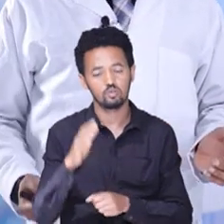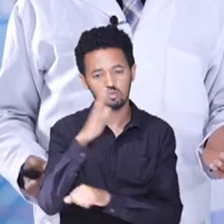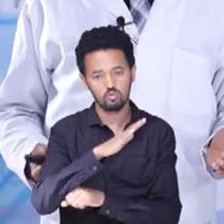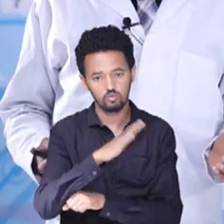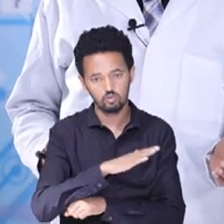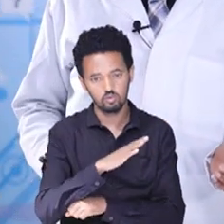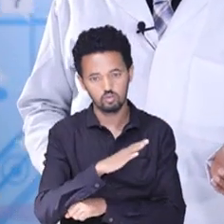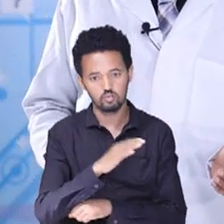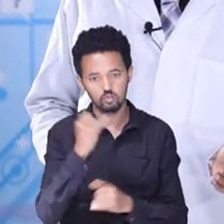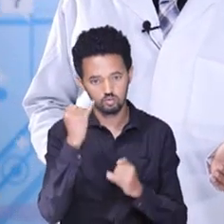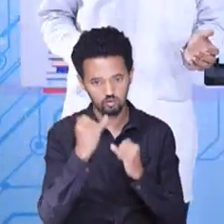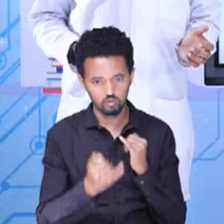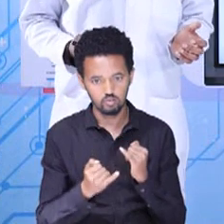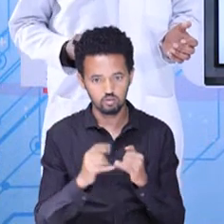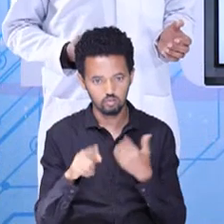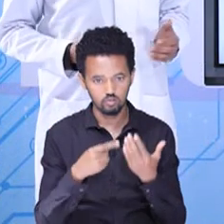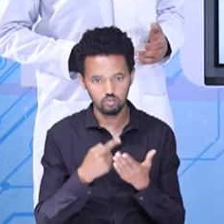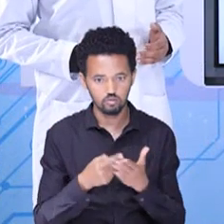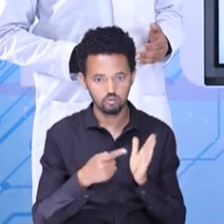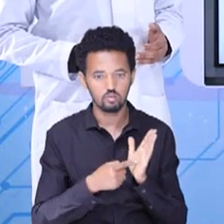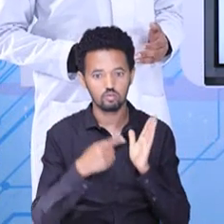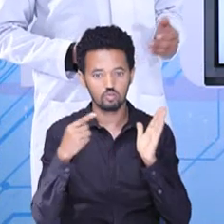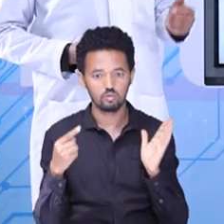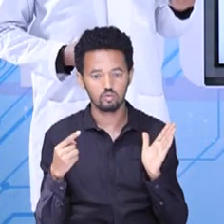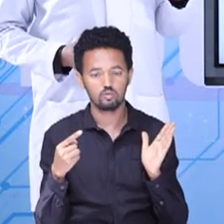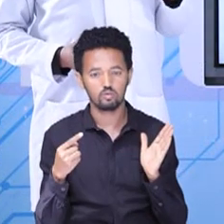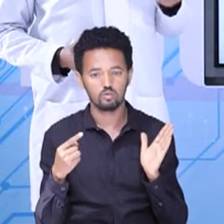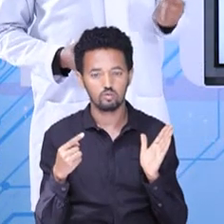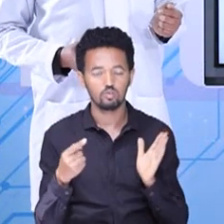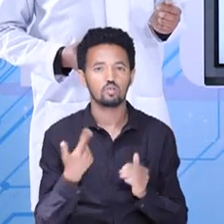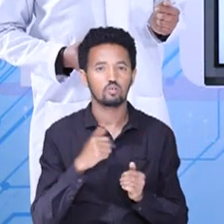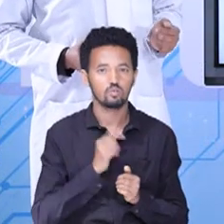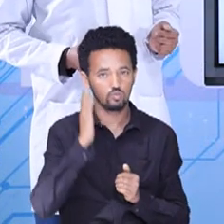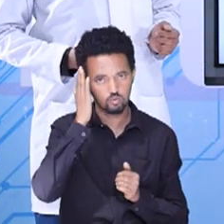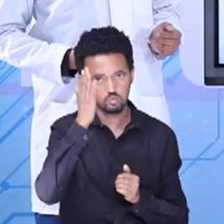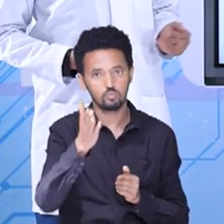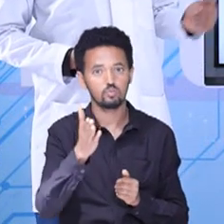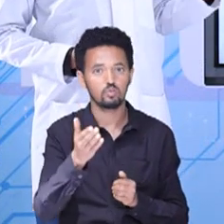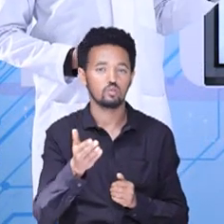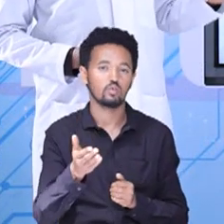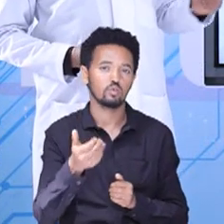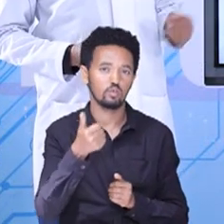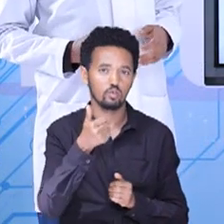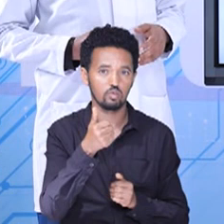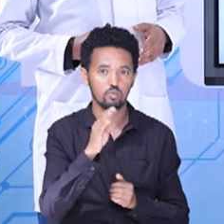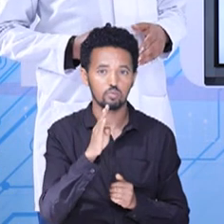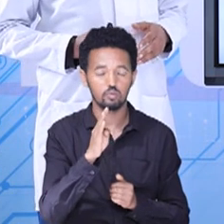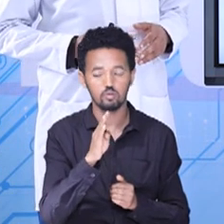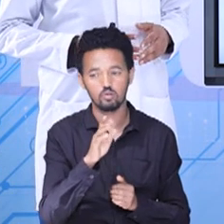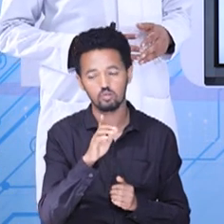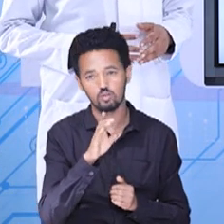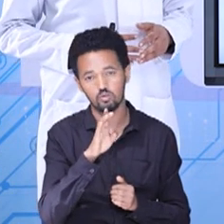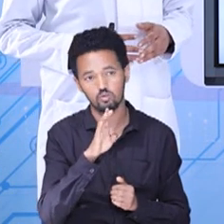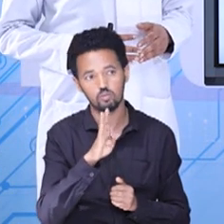After the end of this subtopic, you will be able to discuss